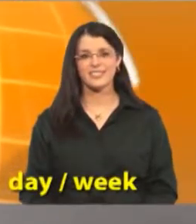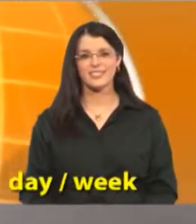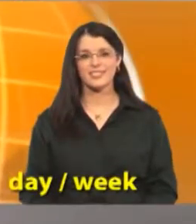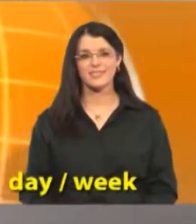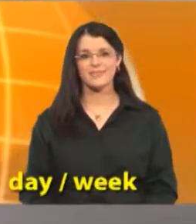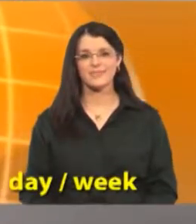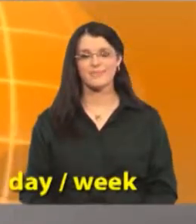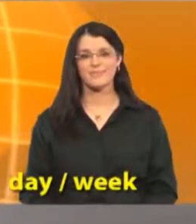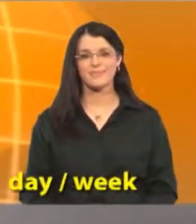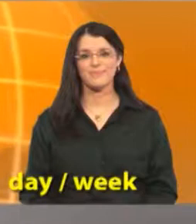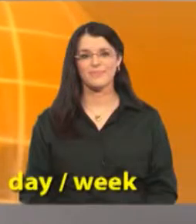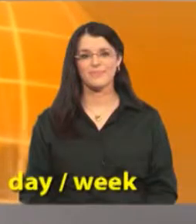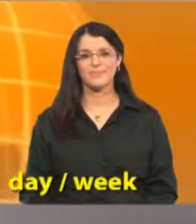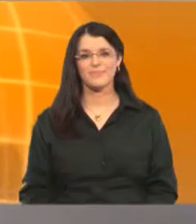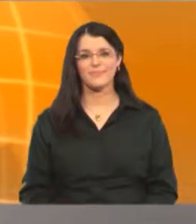Jour, semaine.